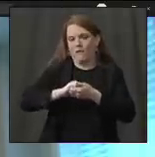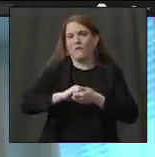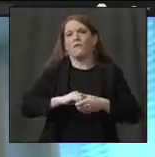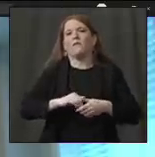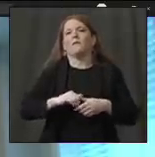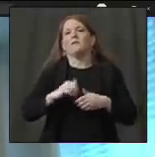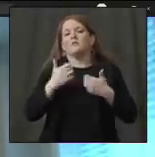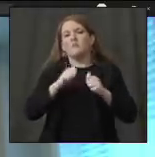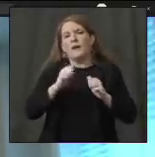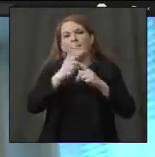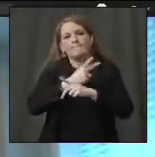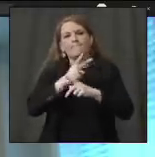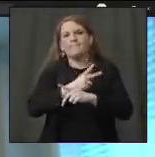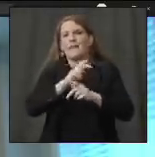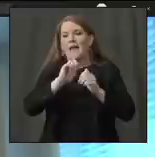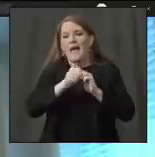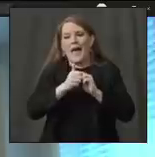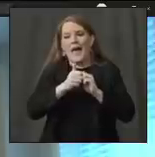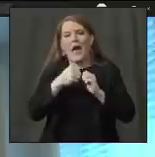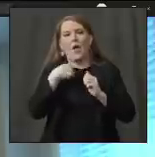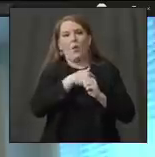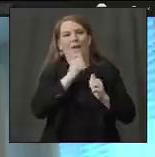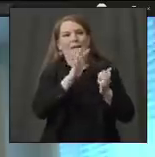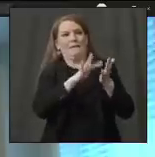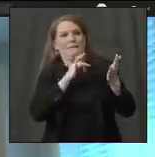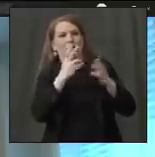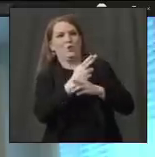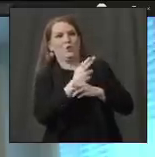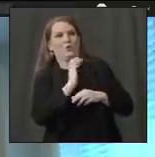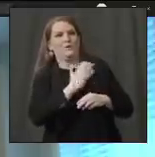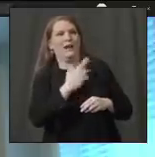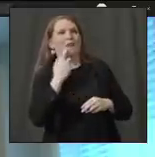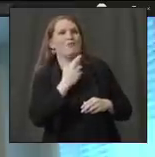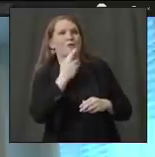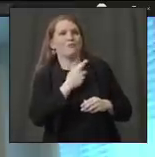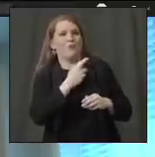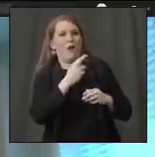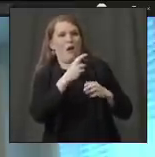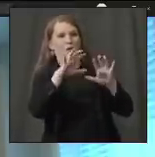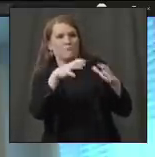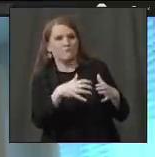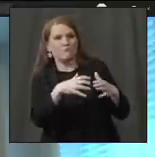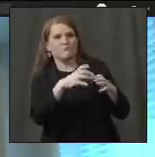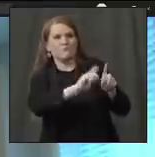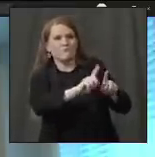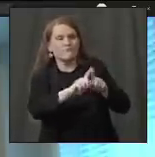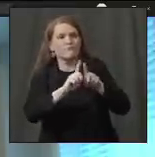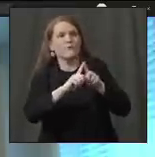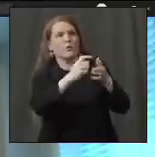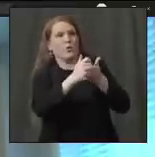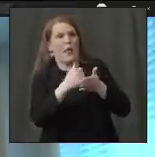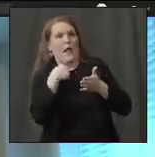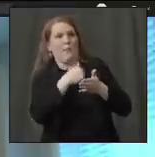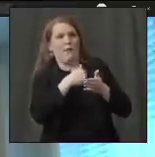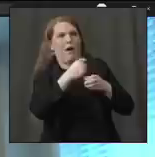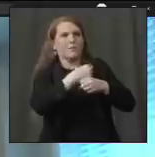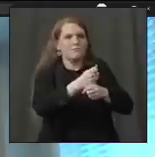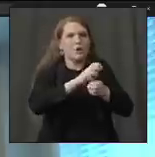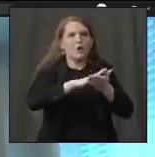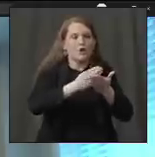can potentially engage our restaurant industry in getting meals prepared and delivered. We're not able to